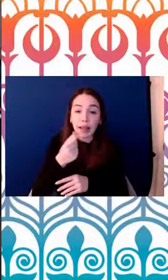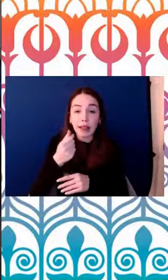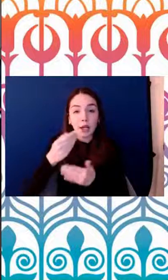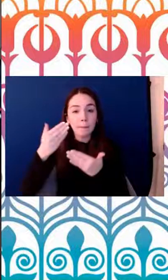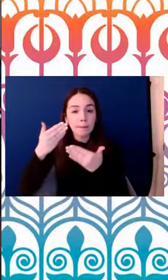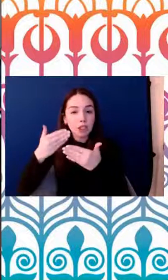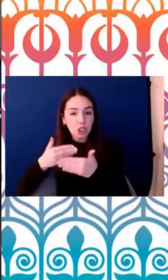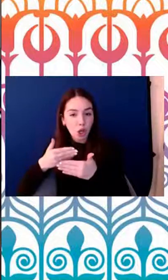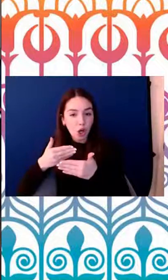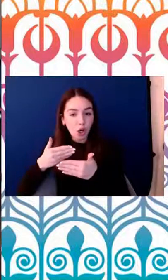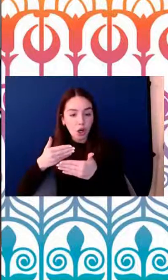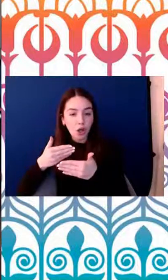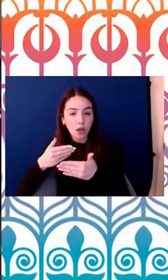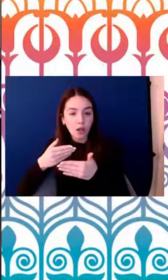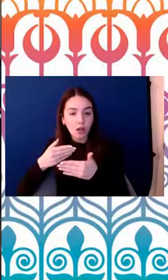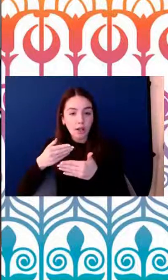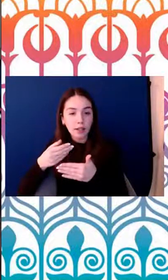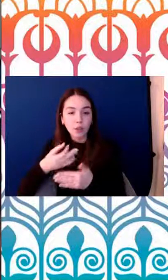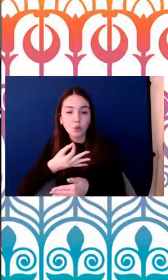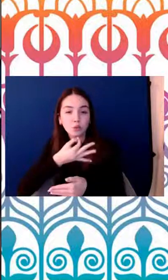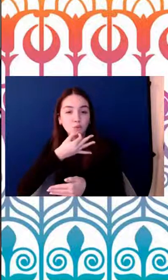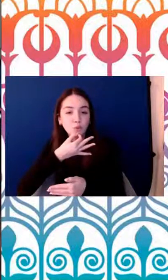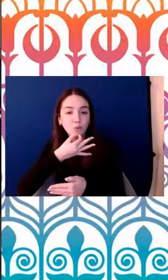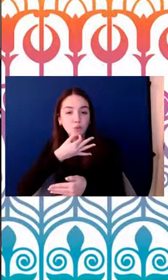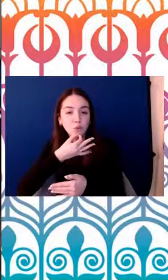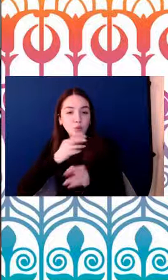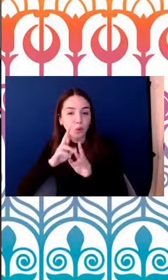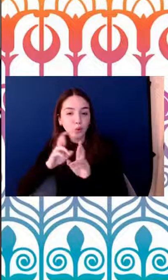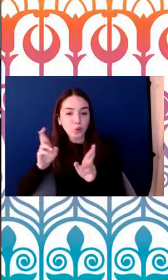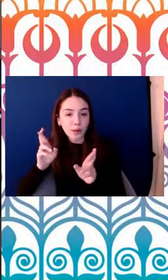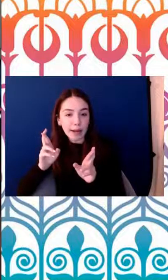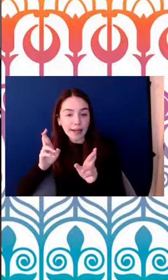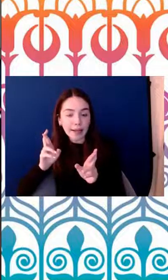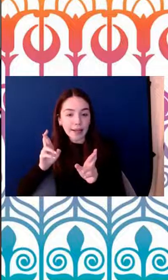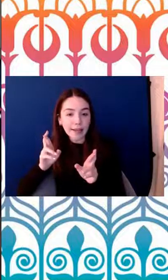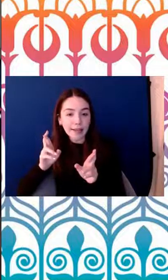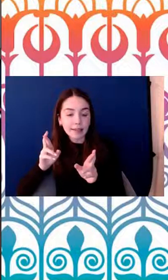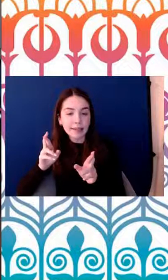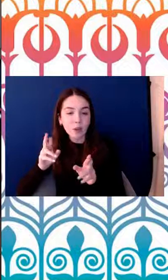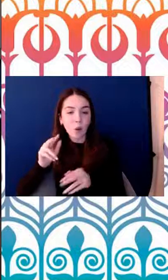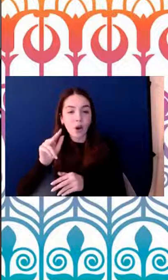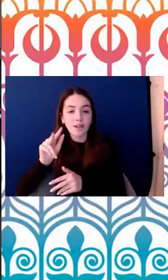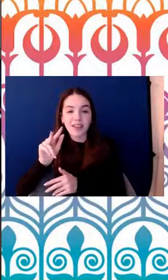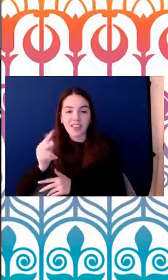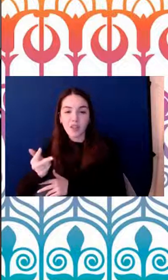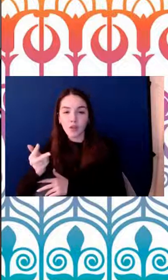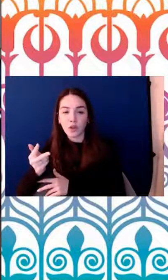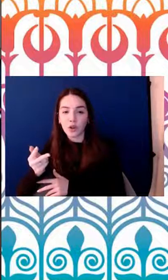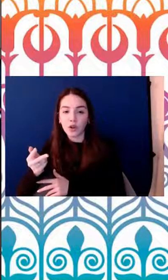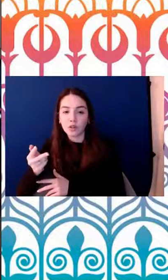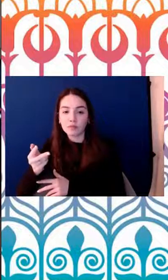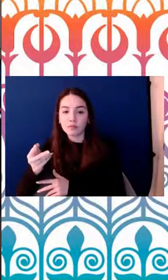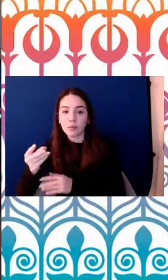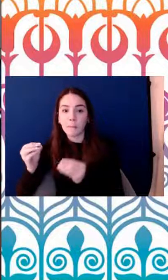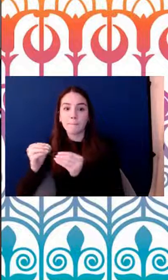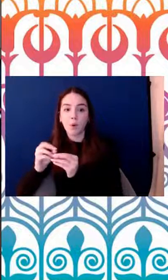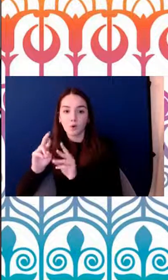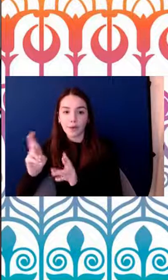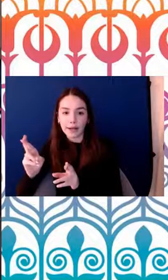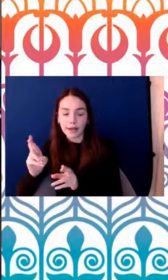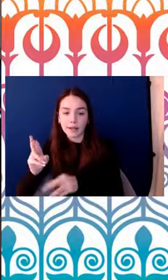which is almost ripe and a little soft, or this shade. So this one, I don't know if you can see, it's a little